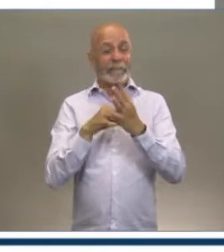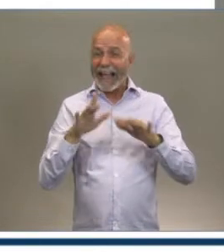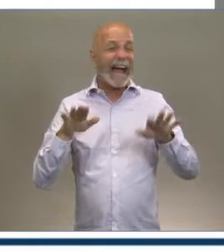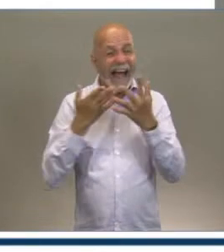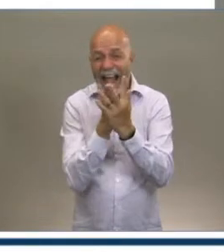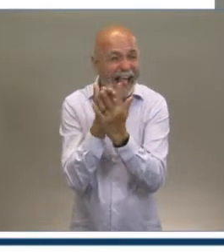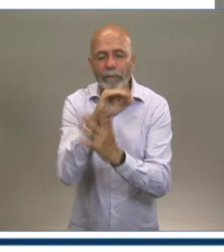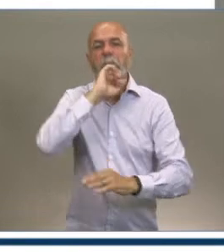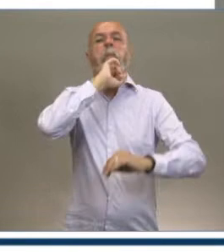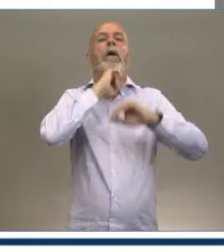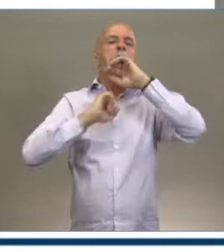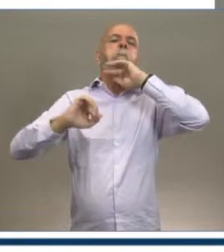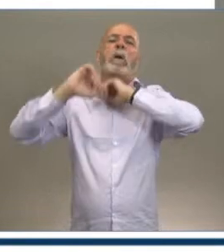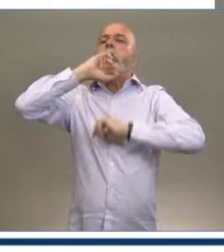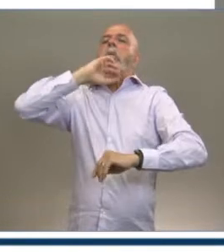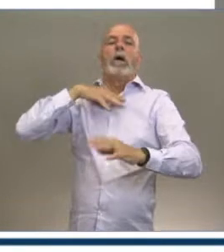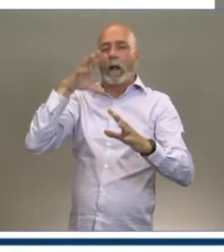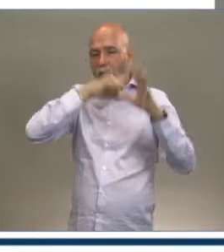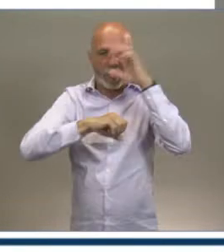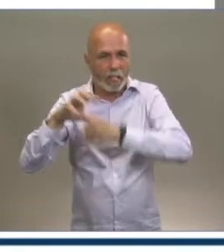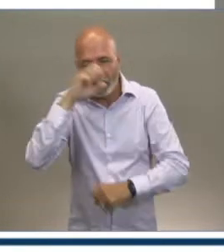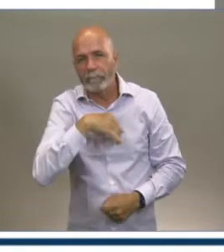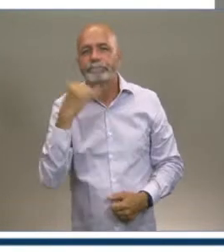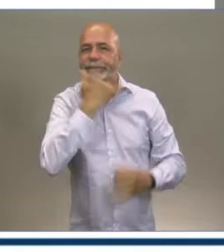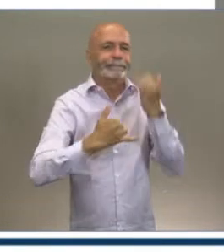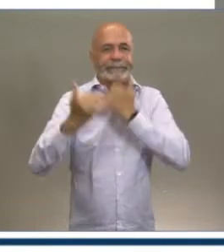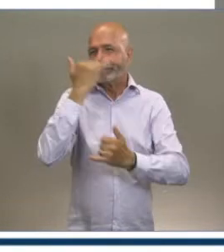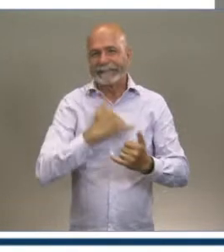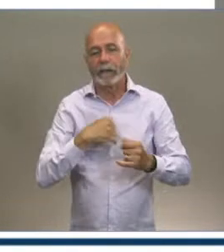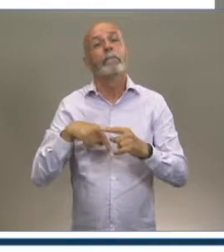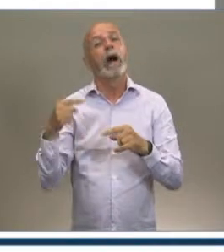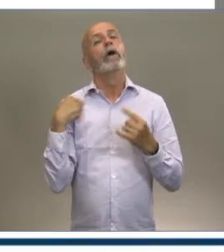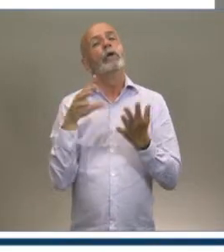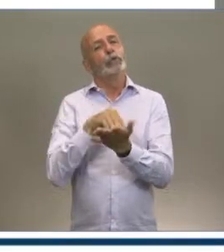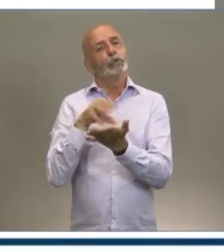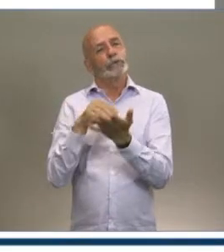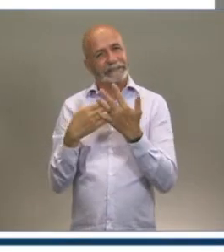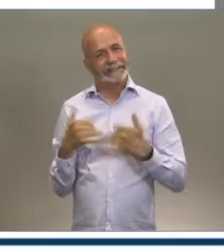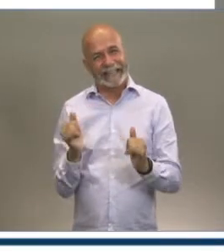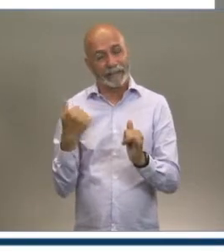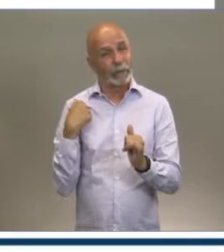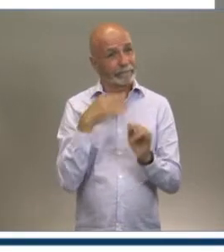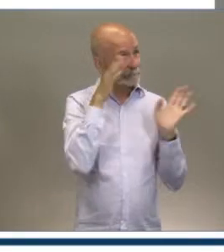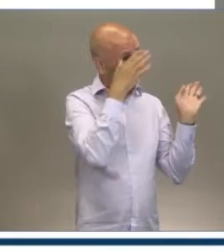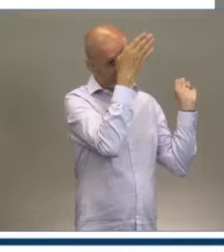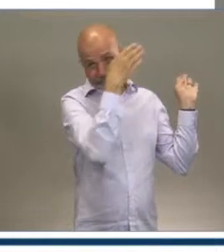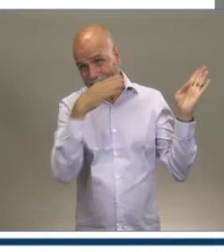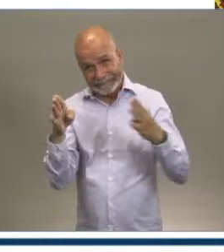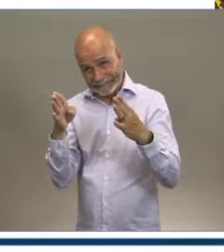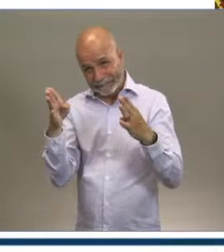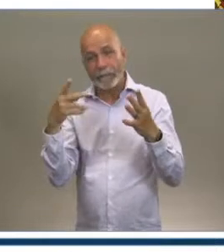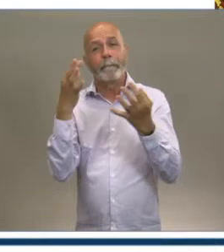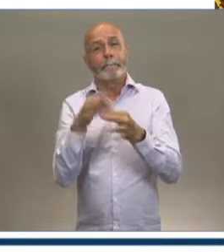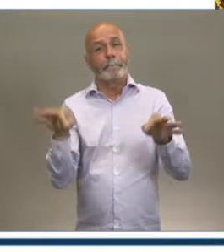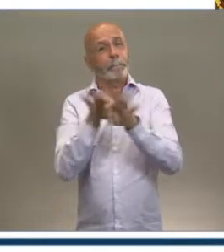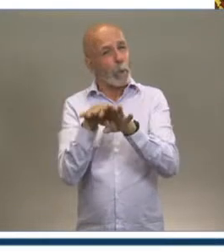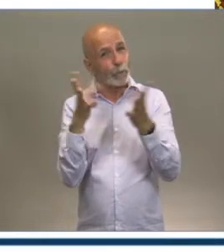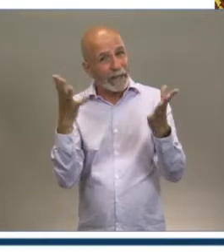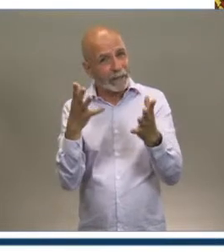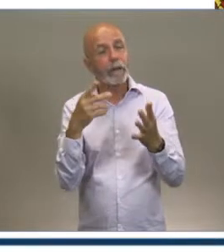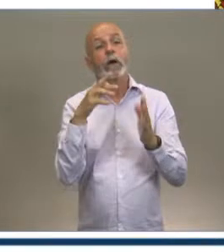to do that. Right now, we're still focused on the final steps in our response to COVID. Go ahead with your follow-up,